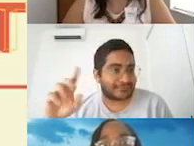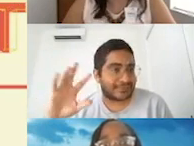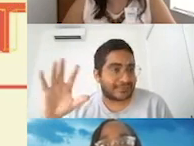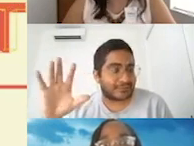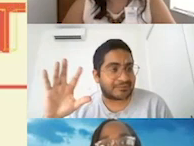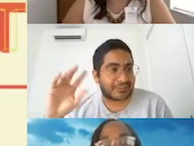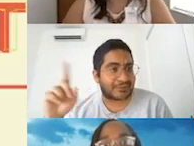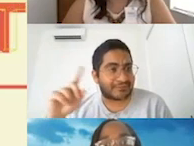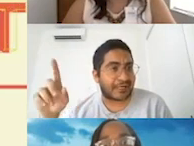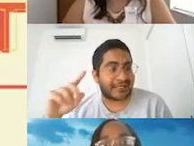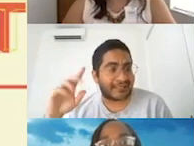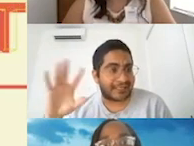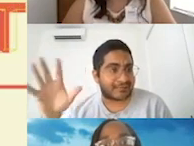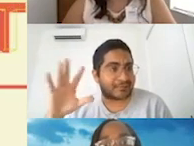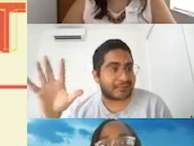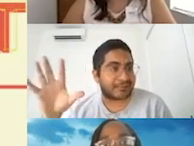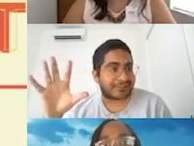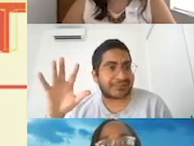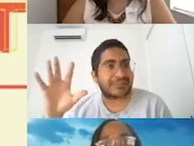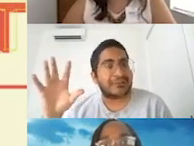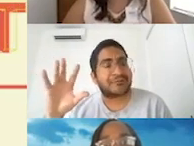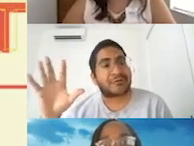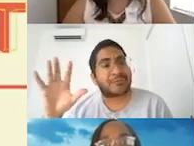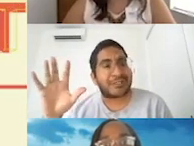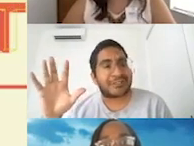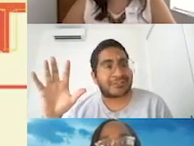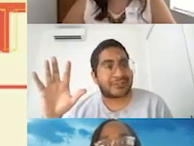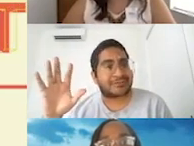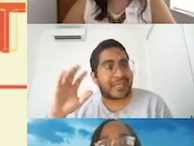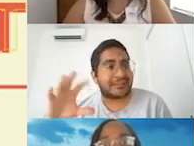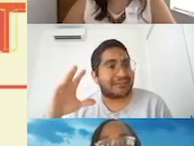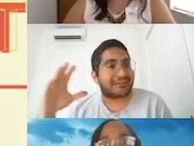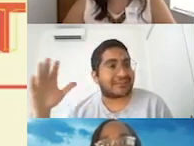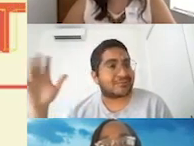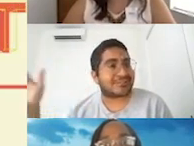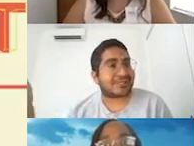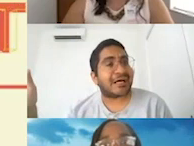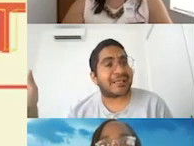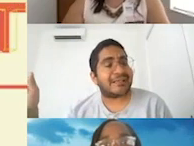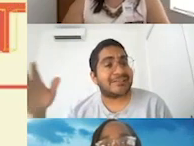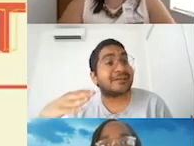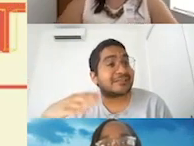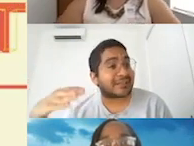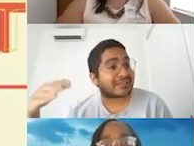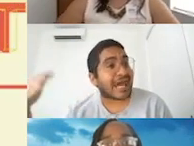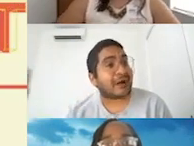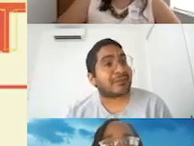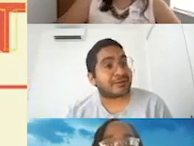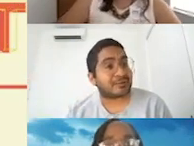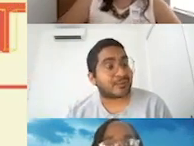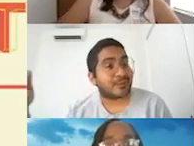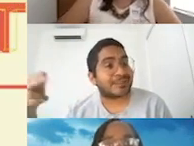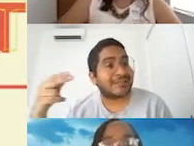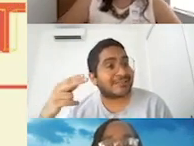taking from, you know, Tony Fry and Anne-Marie Willis's formulation of anything that you design does things